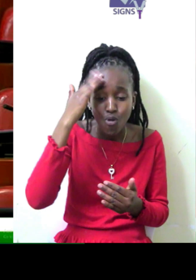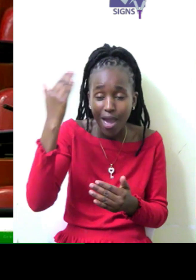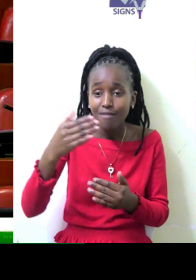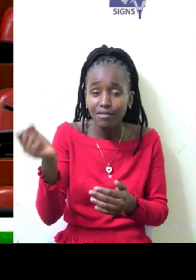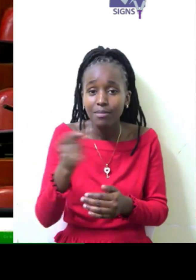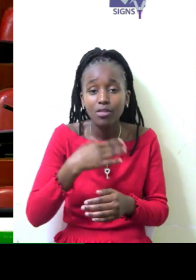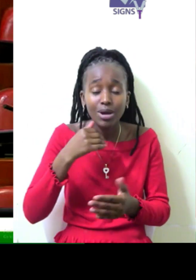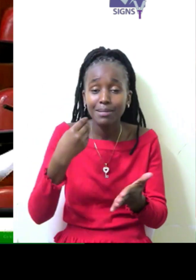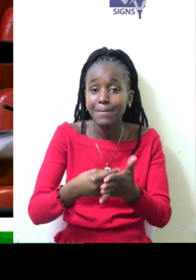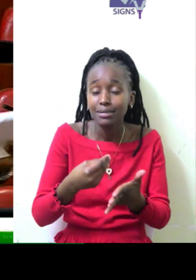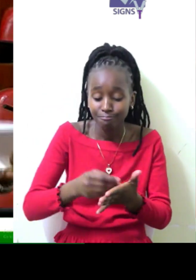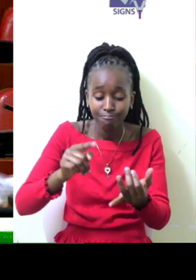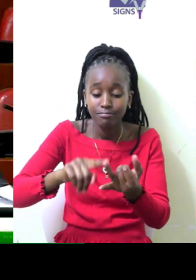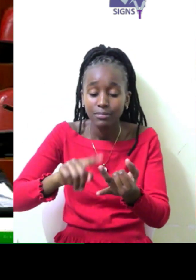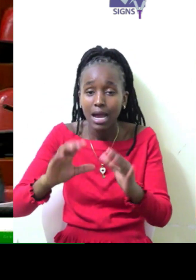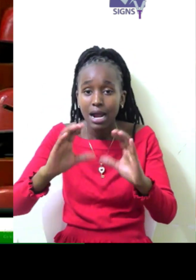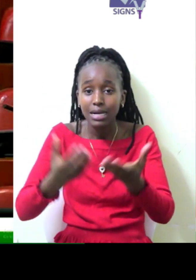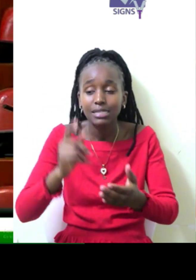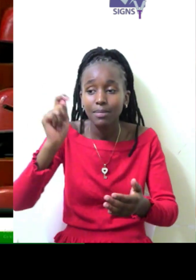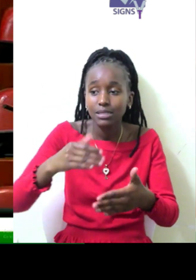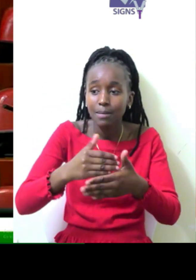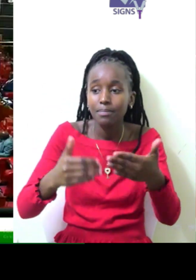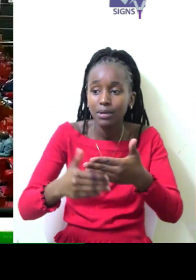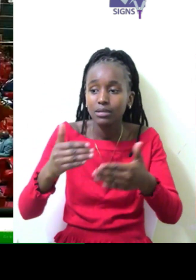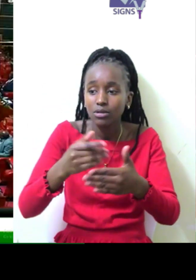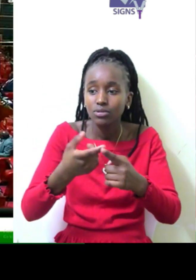are here shouting about CDF. Where do you want money to...